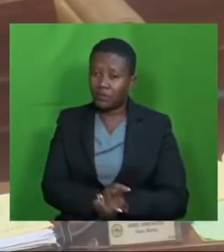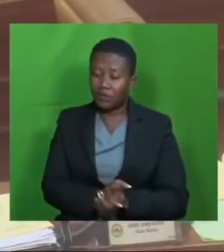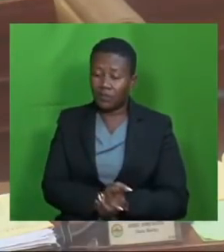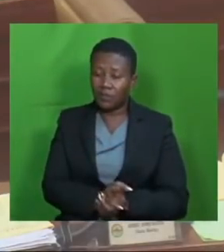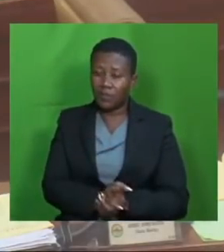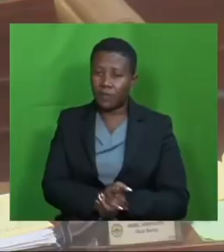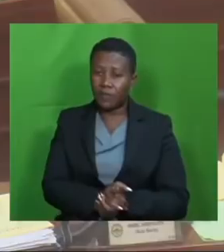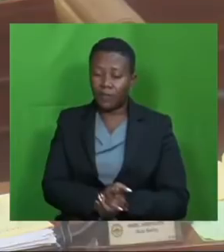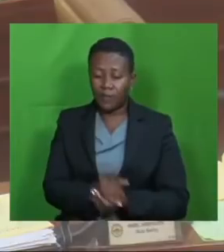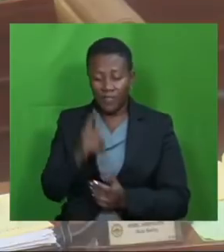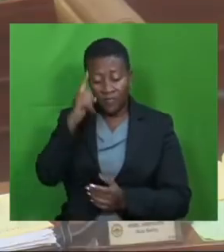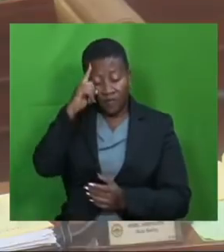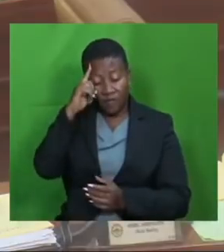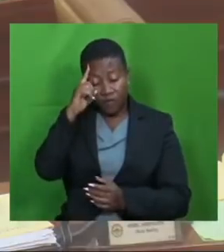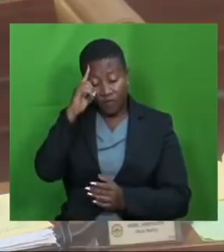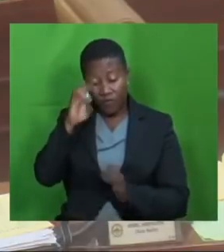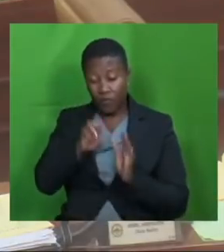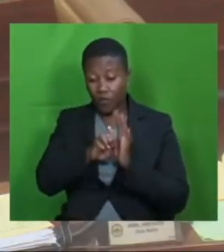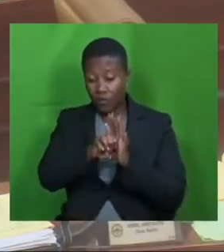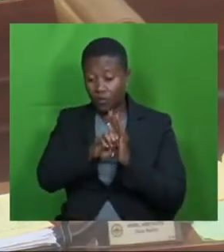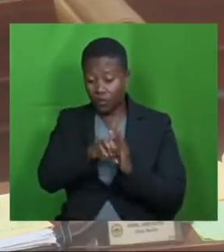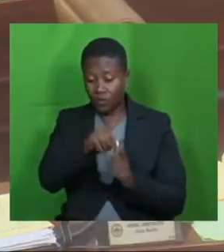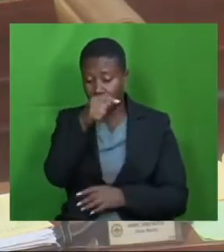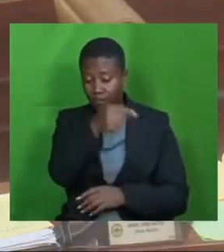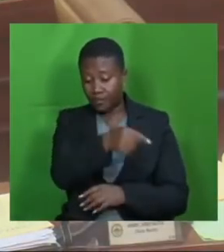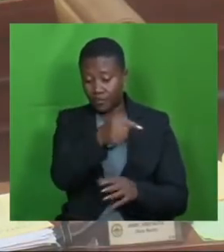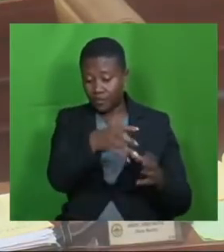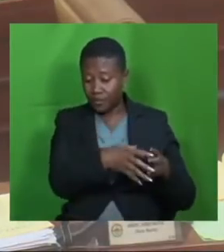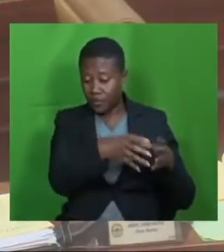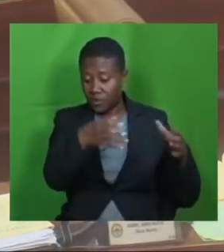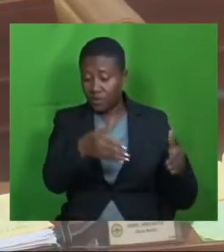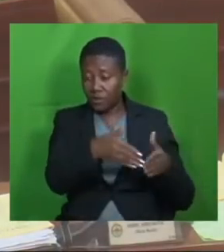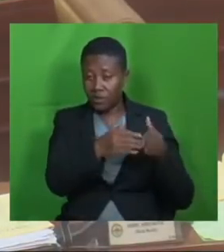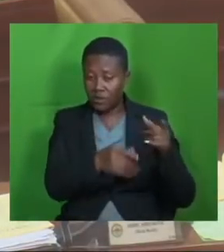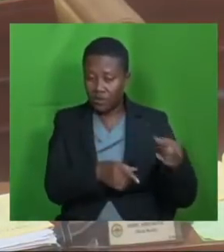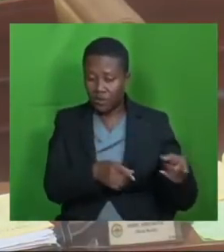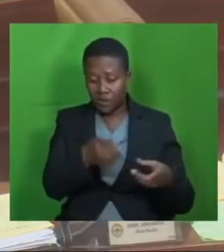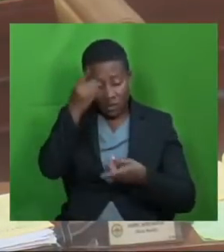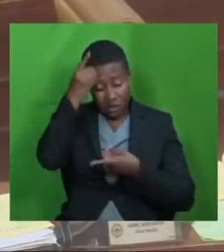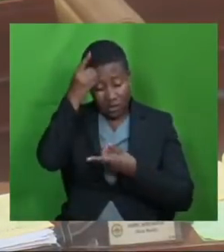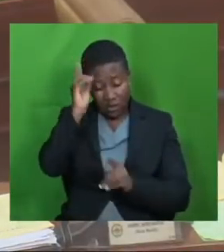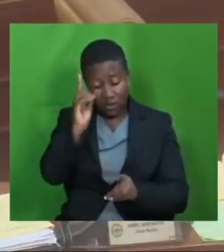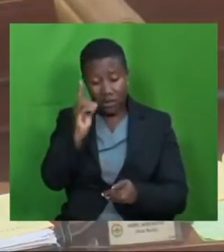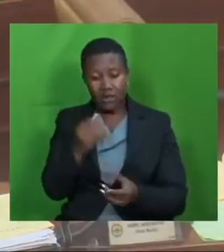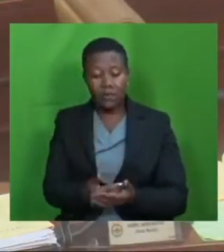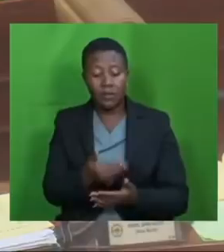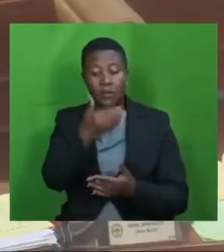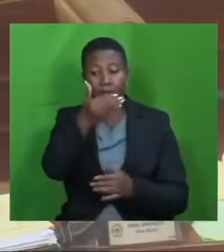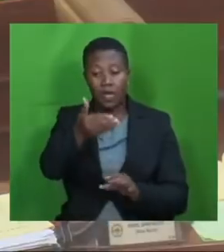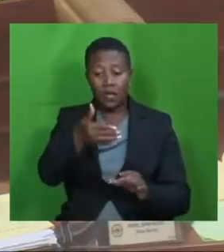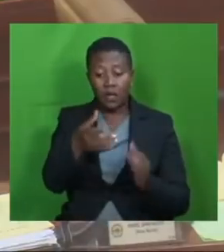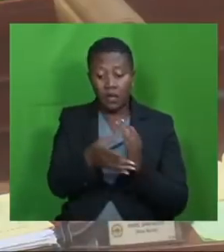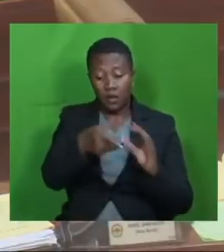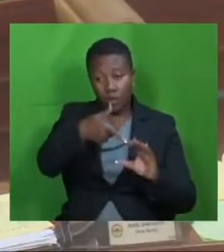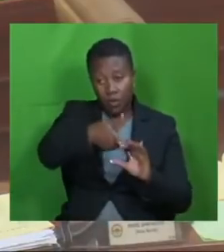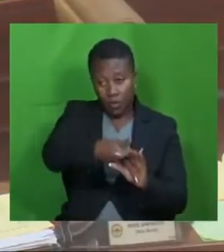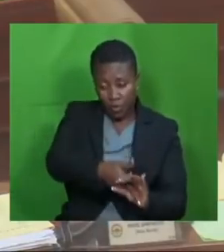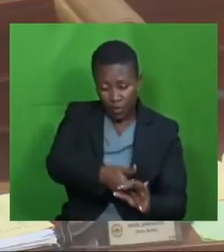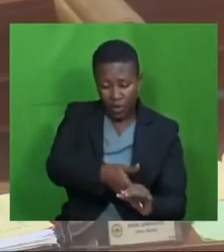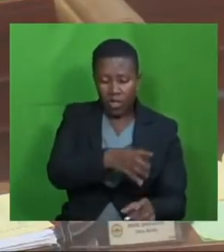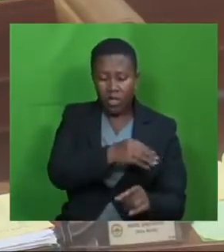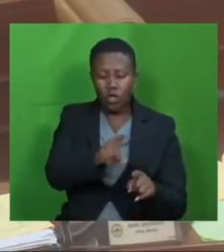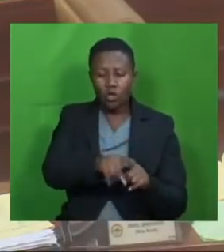the Honorable Oseiche Mensah Bonsu decides to buy petrol and decides to pay